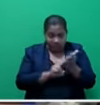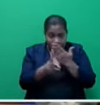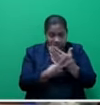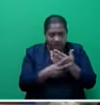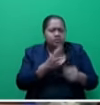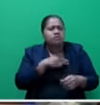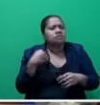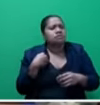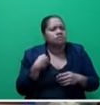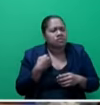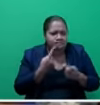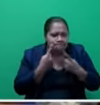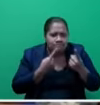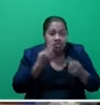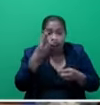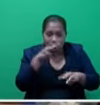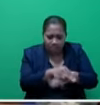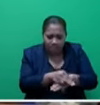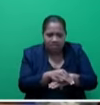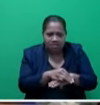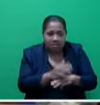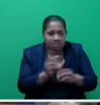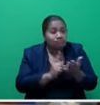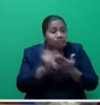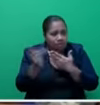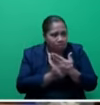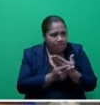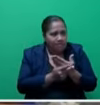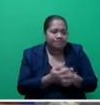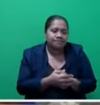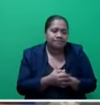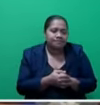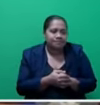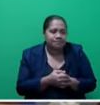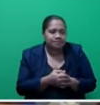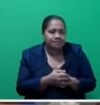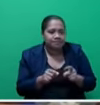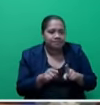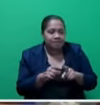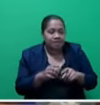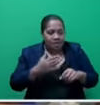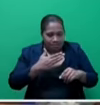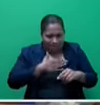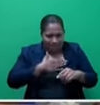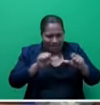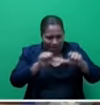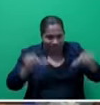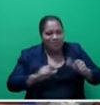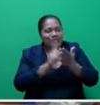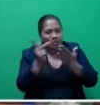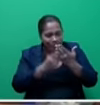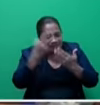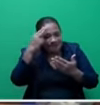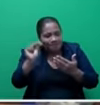ministry commenced a 3-month outreach program called Nongu Agriculture, simply meaning My Agriculture, to accentuate the